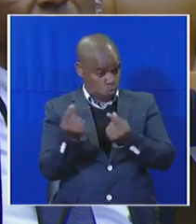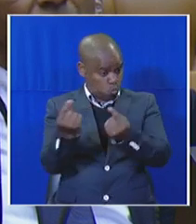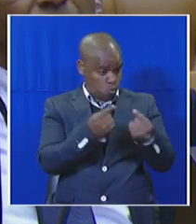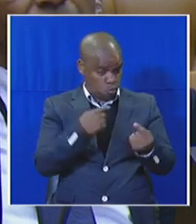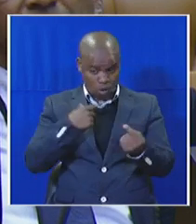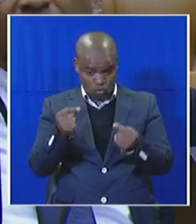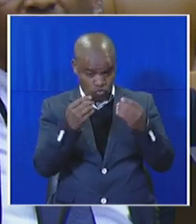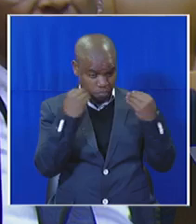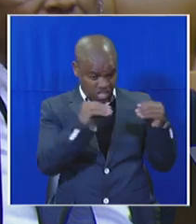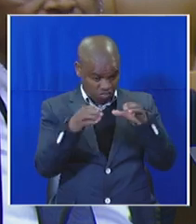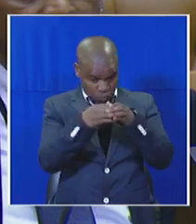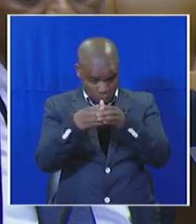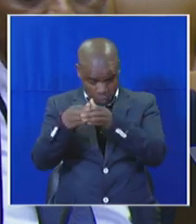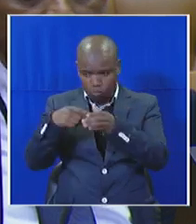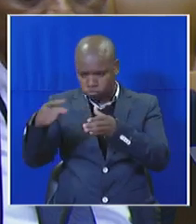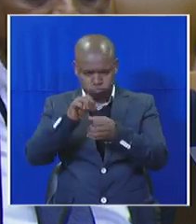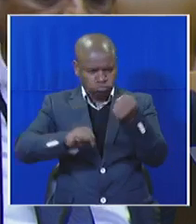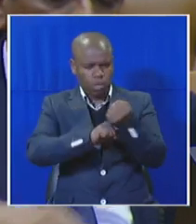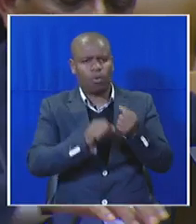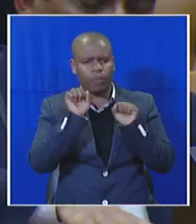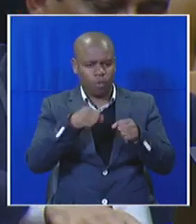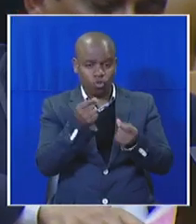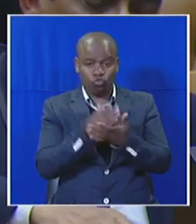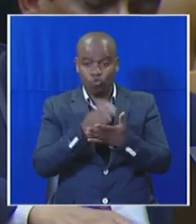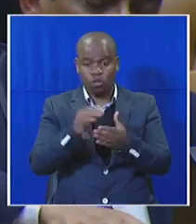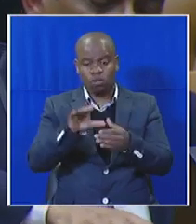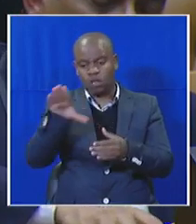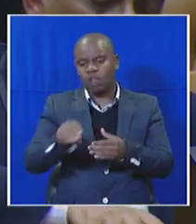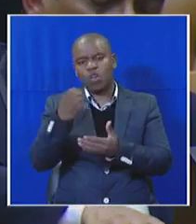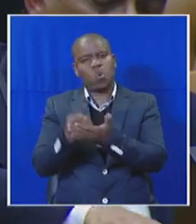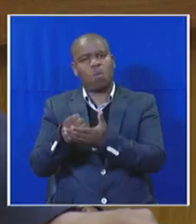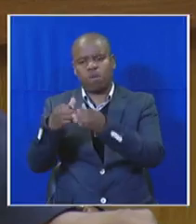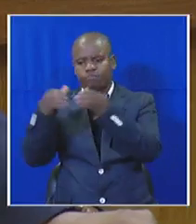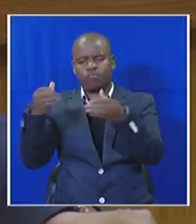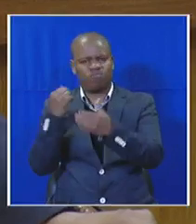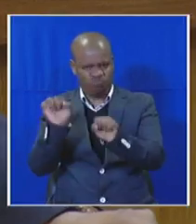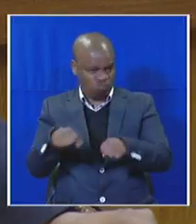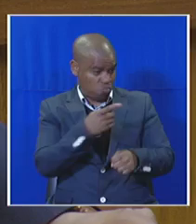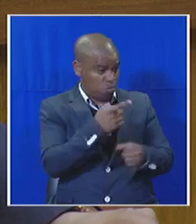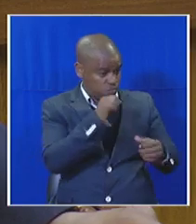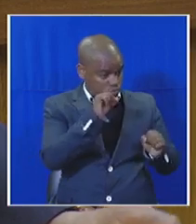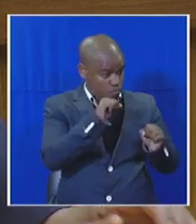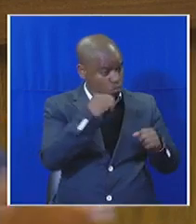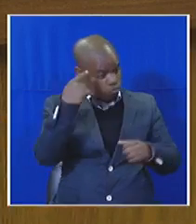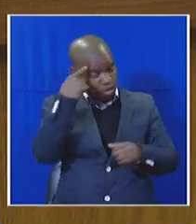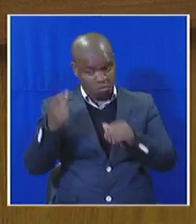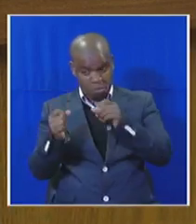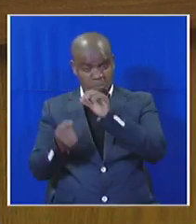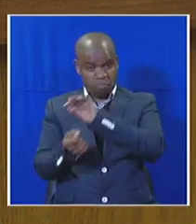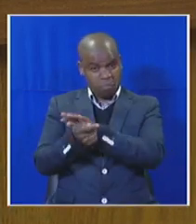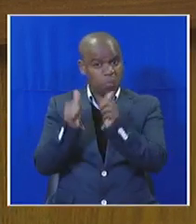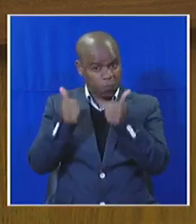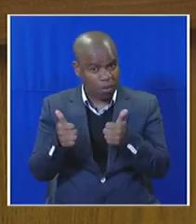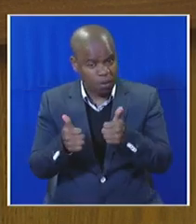medium enterprises so that they can boost the economic growth of this country? Thank you. Honorable President. Thank